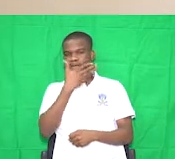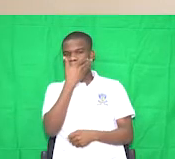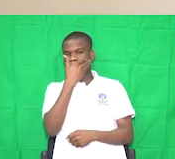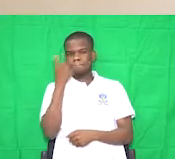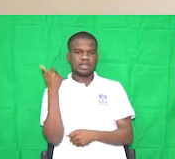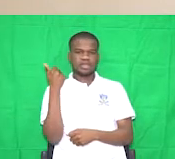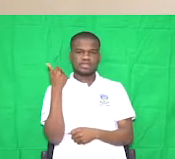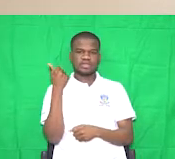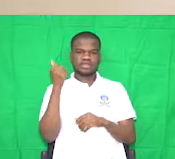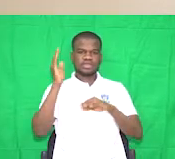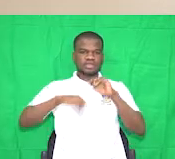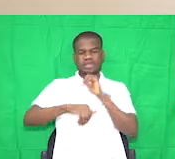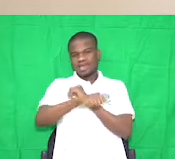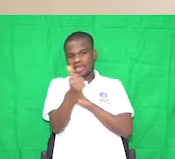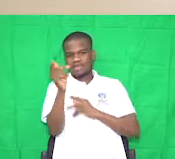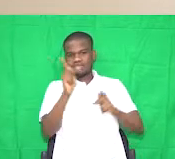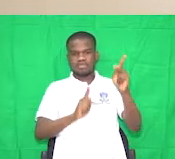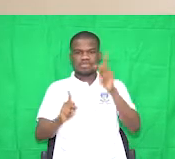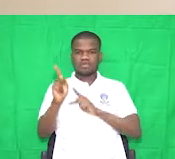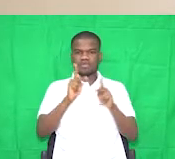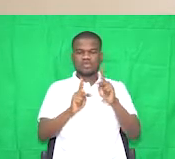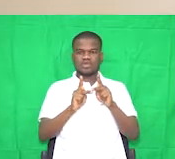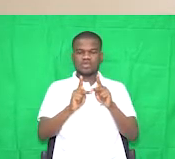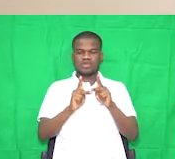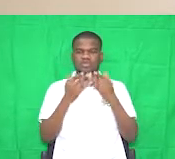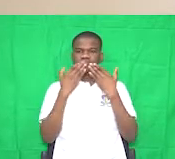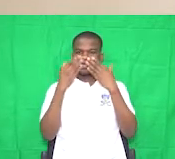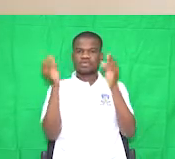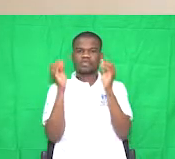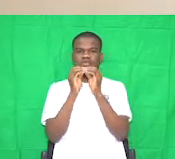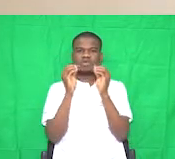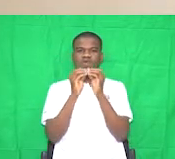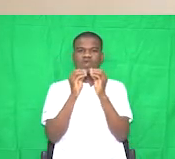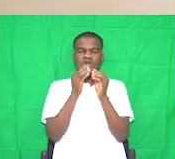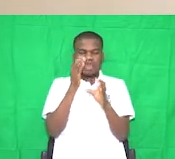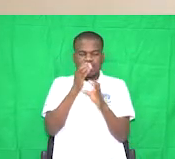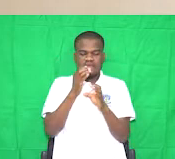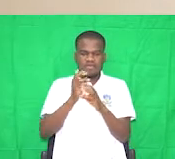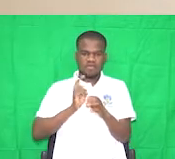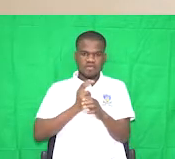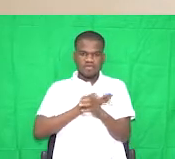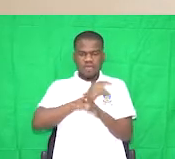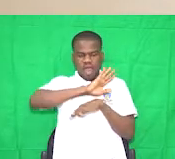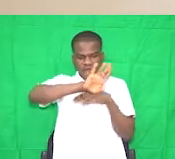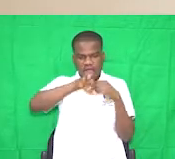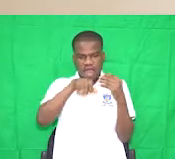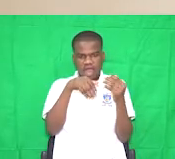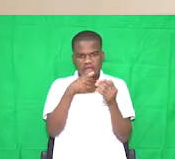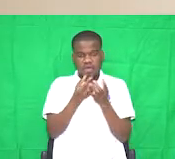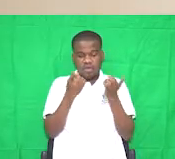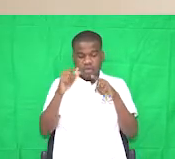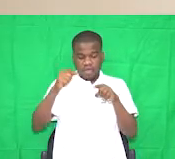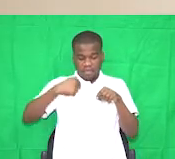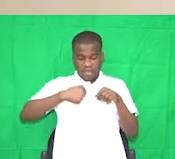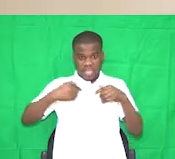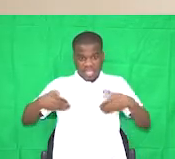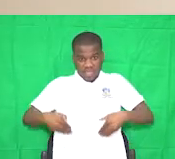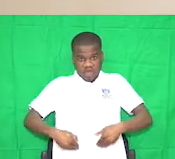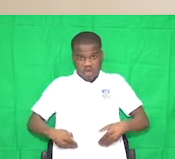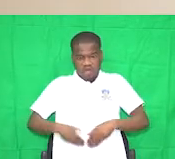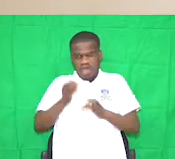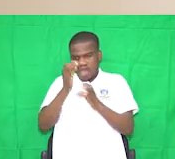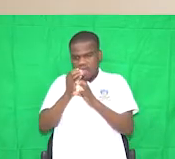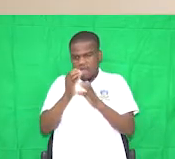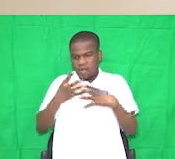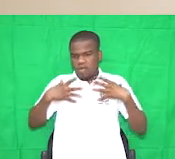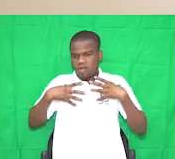Without your love, I have nothing in life. Thank you for being so caring and kind to me when I was a child. You two